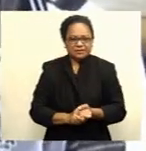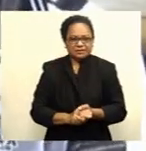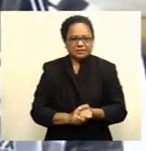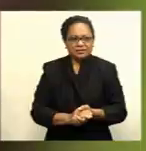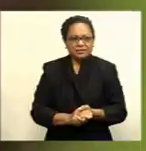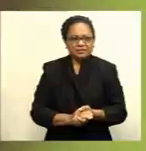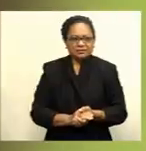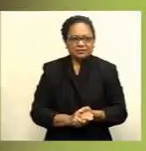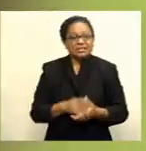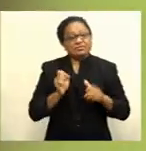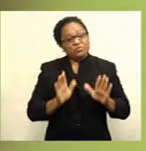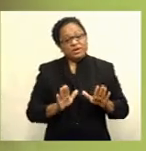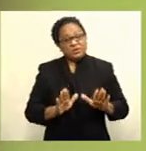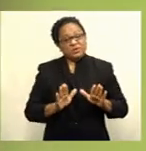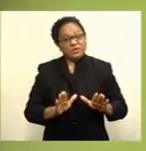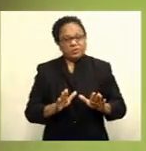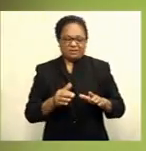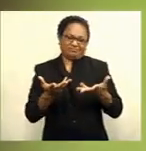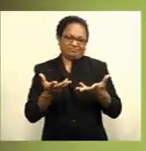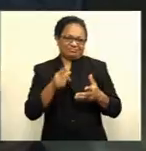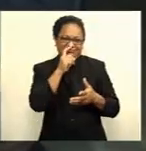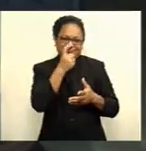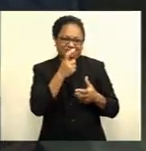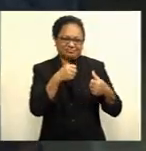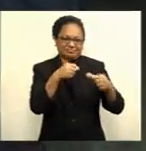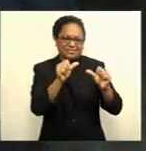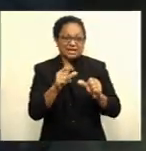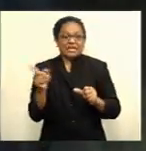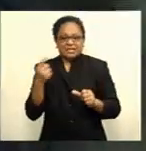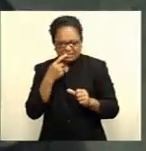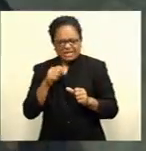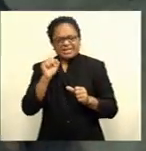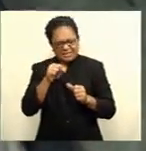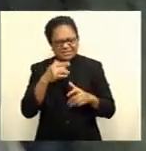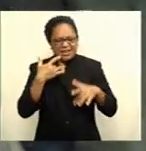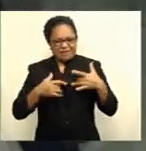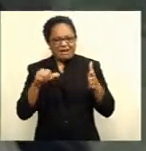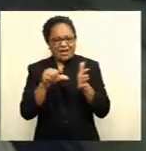no. Shahid believes life is difficult no matter what, but